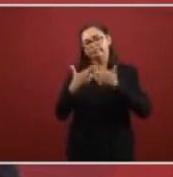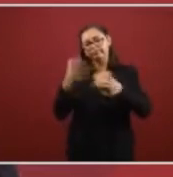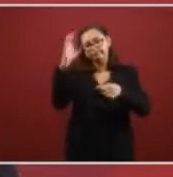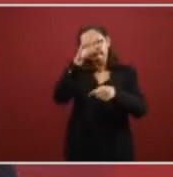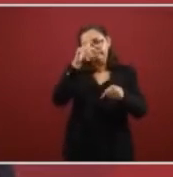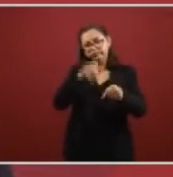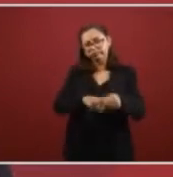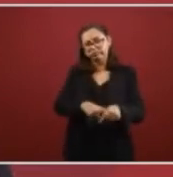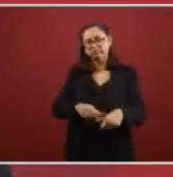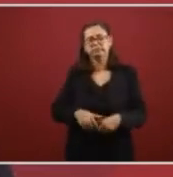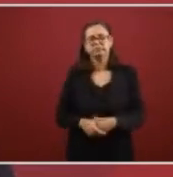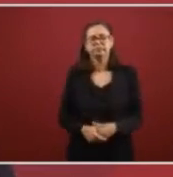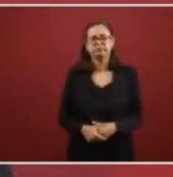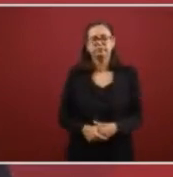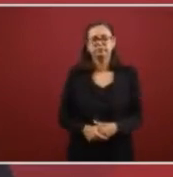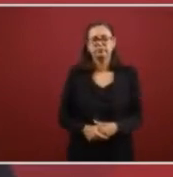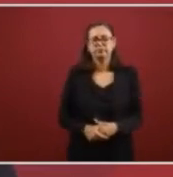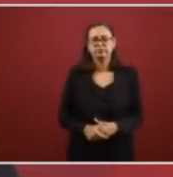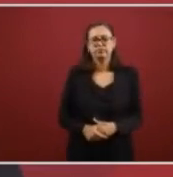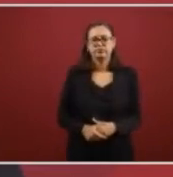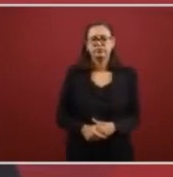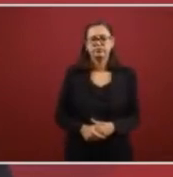world, Oaxaca.